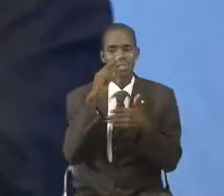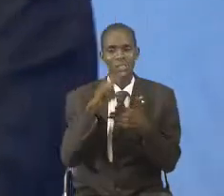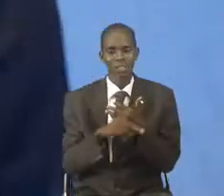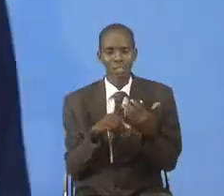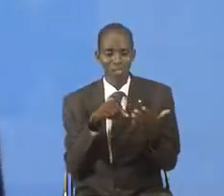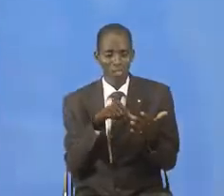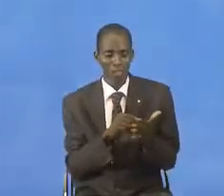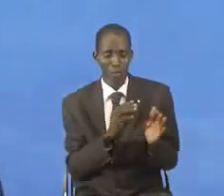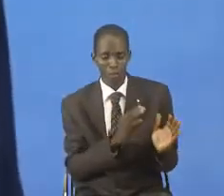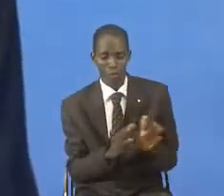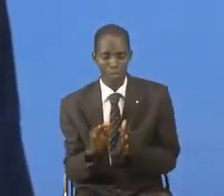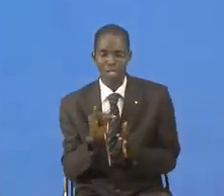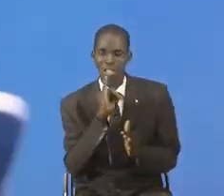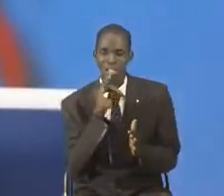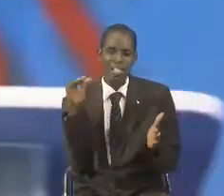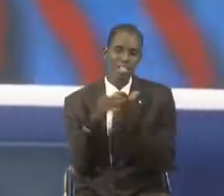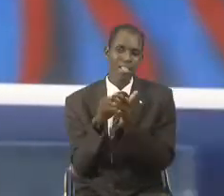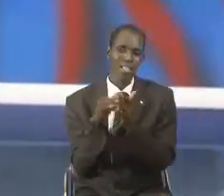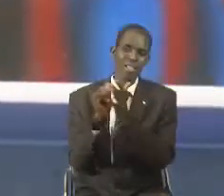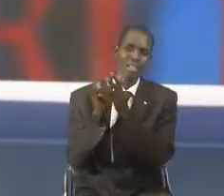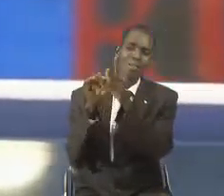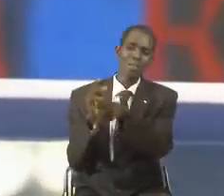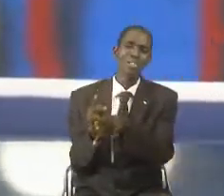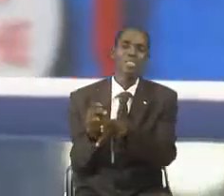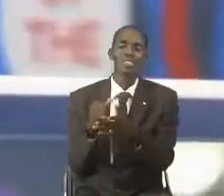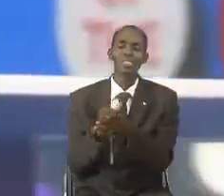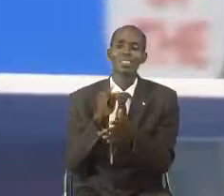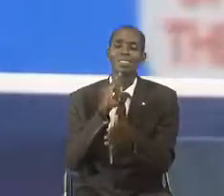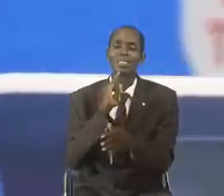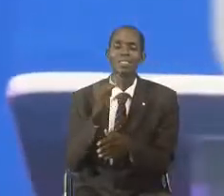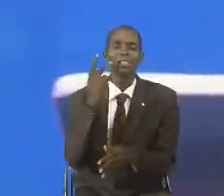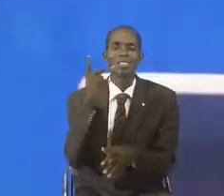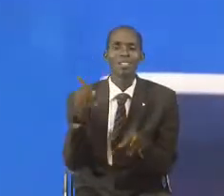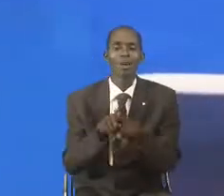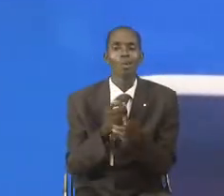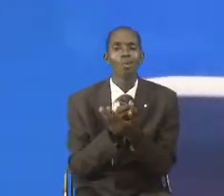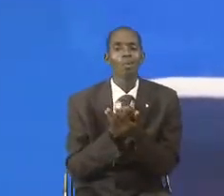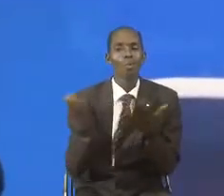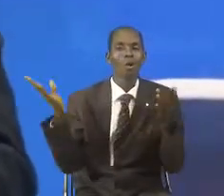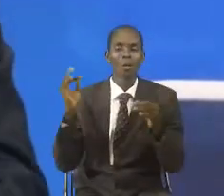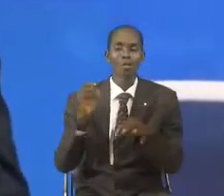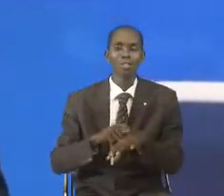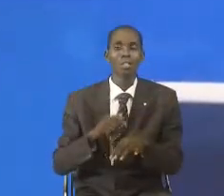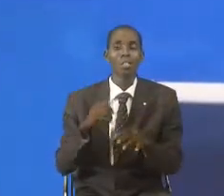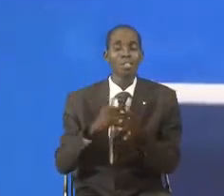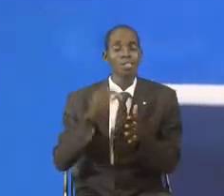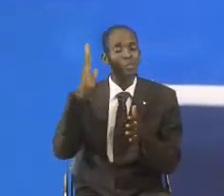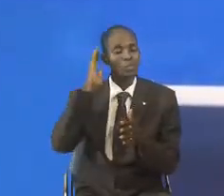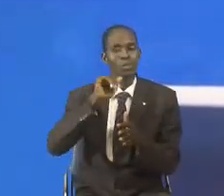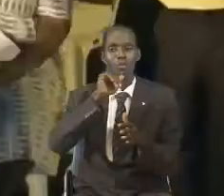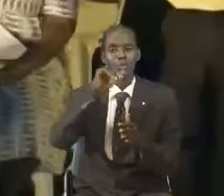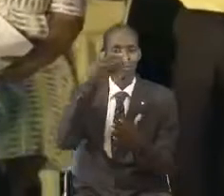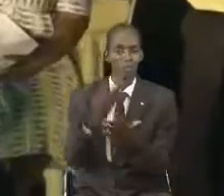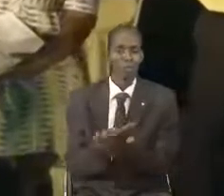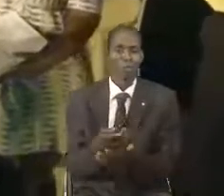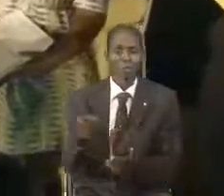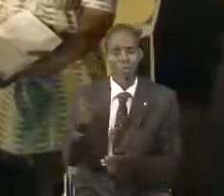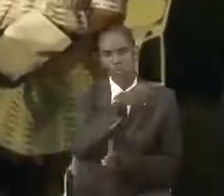darkness, and they say, this is for so and so. It's a waste of